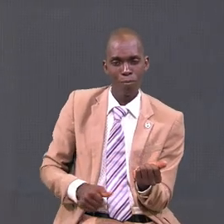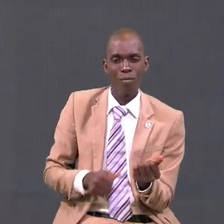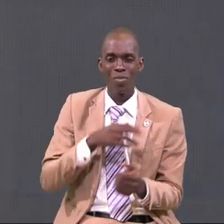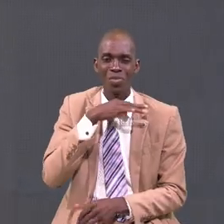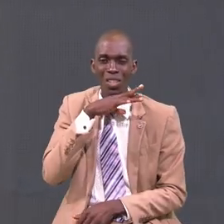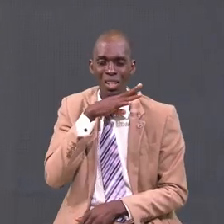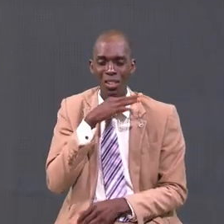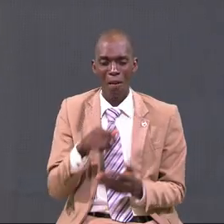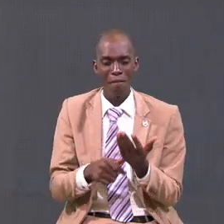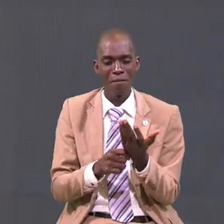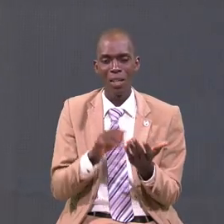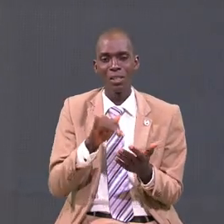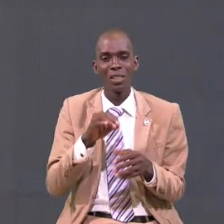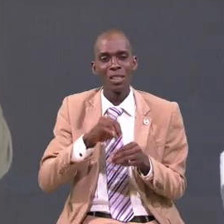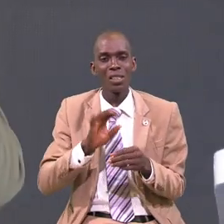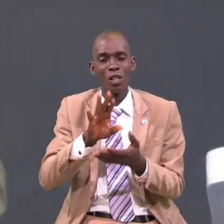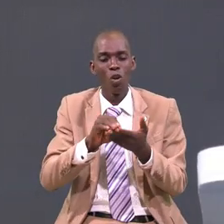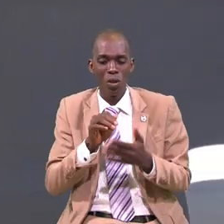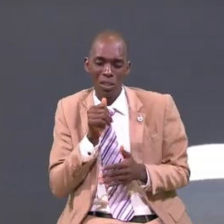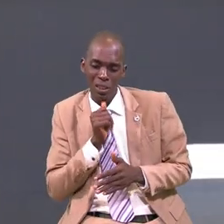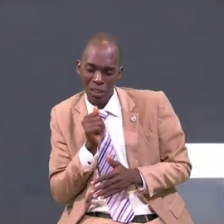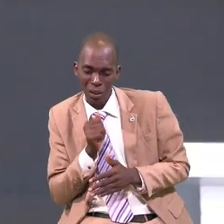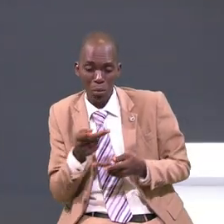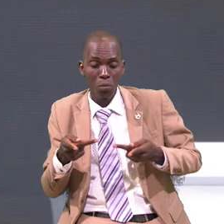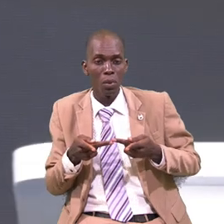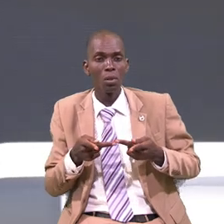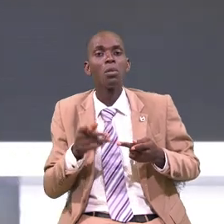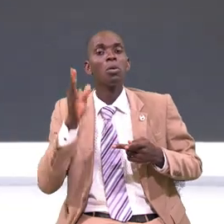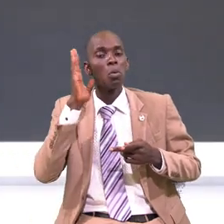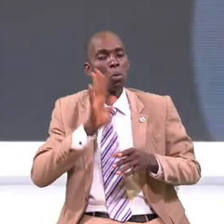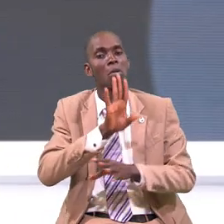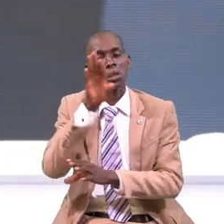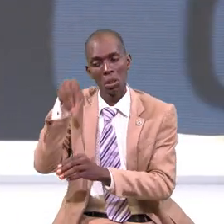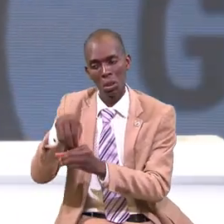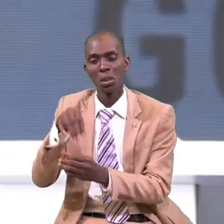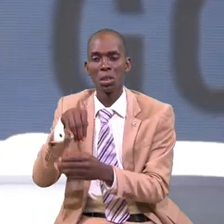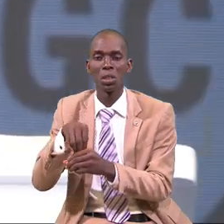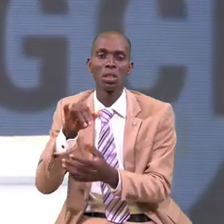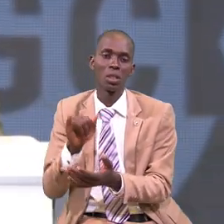fleshly. In the secret, they'll go through that great tribulation.